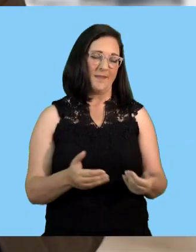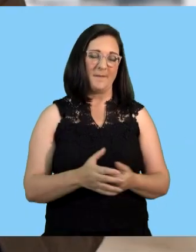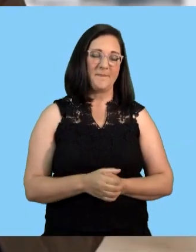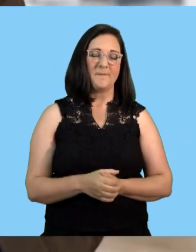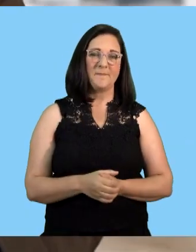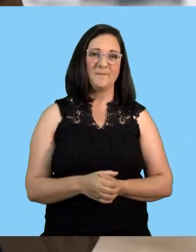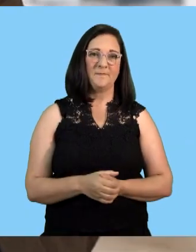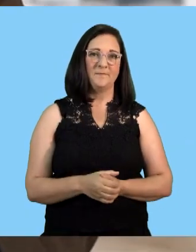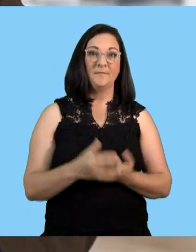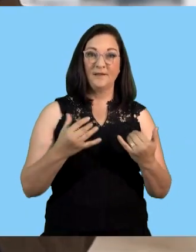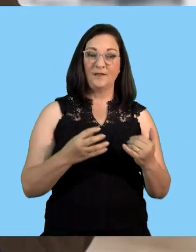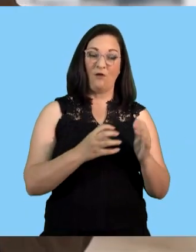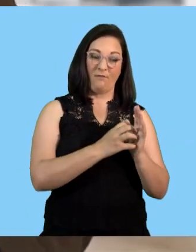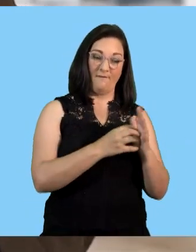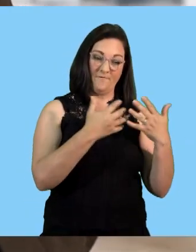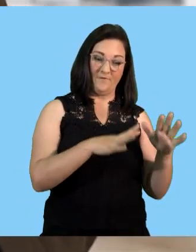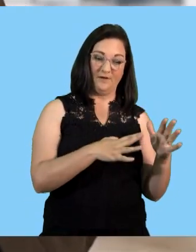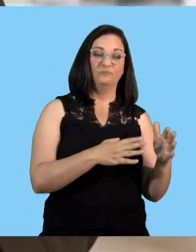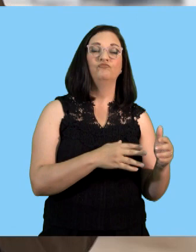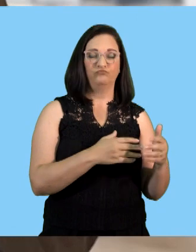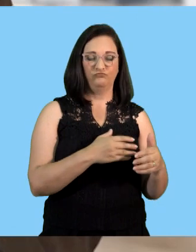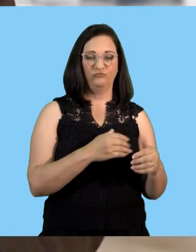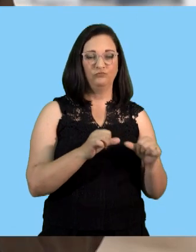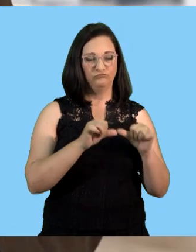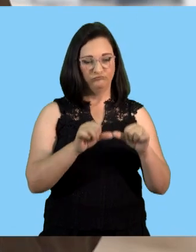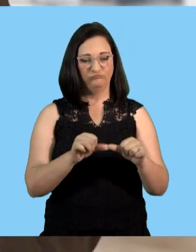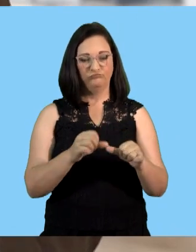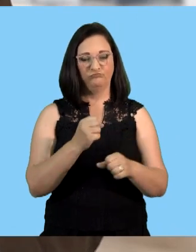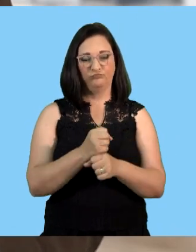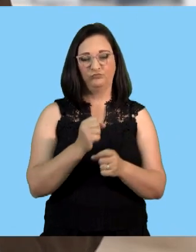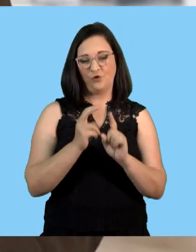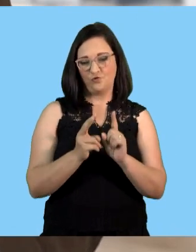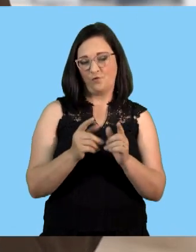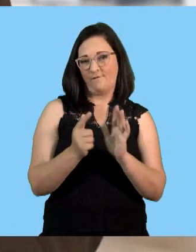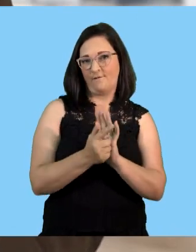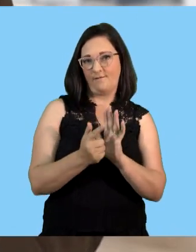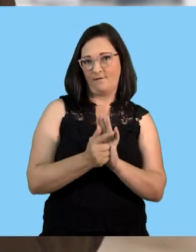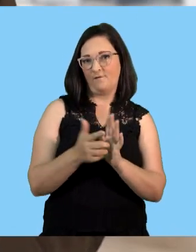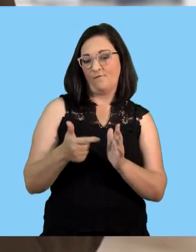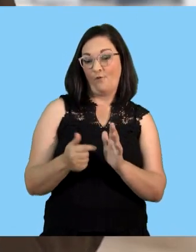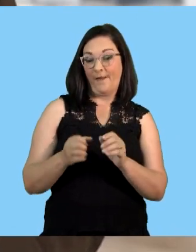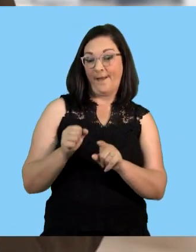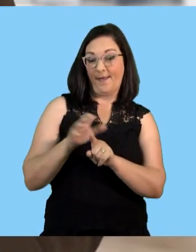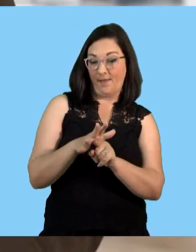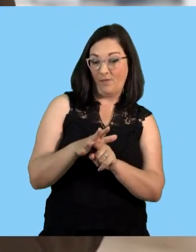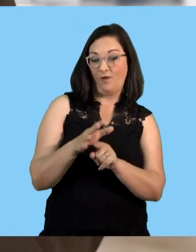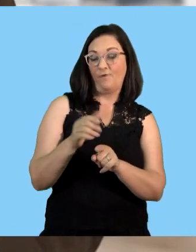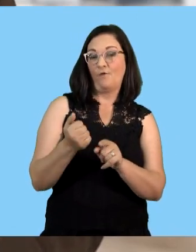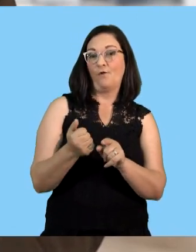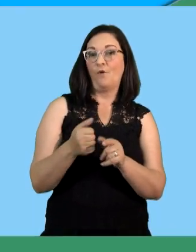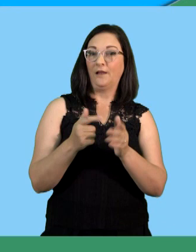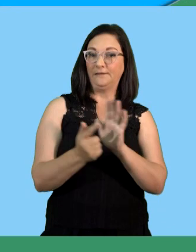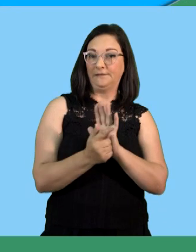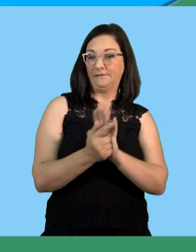Welcome back from an ad break. We will continue with our grade 12 lesson under the topic, the impact of recent legislation